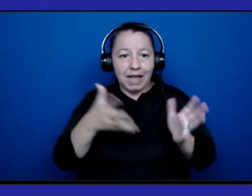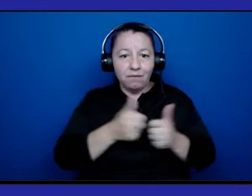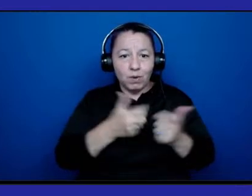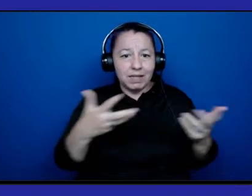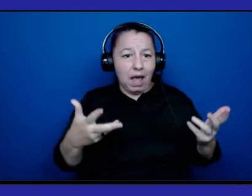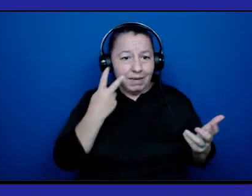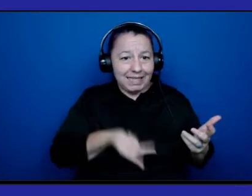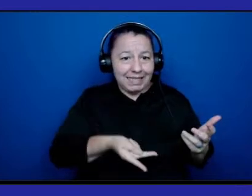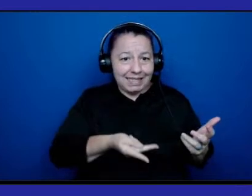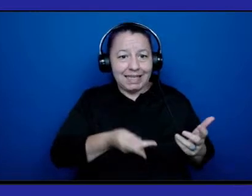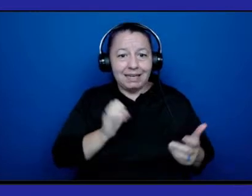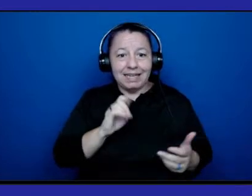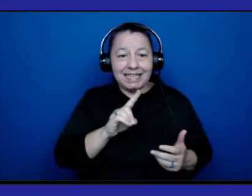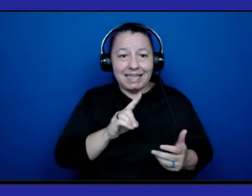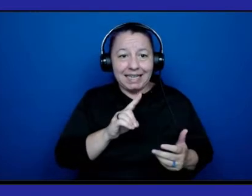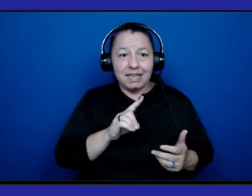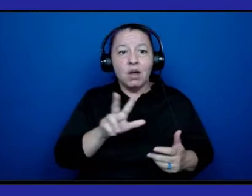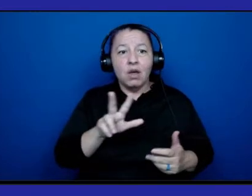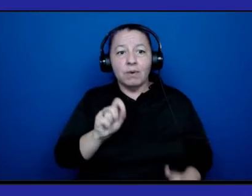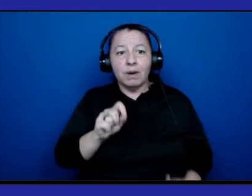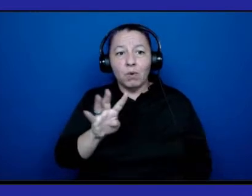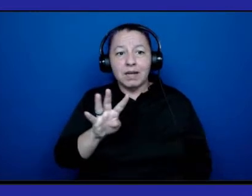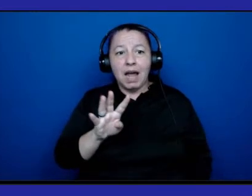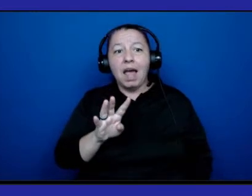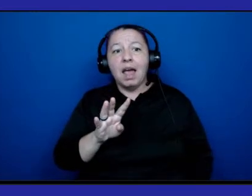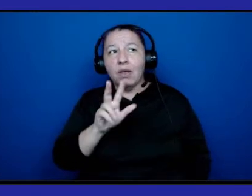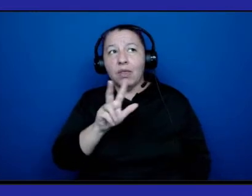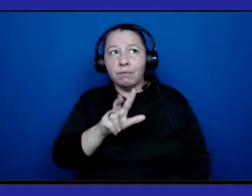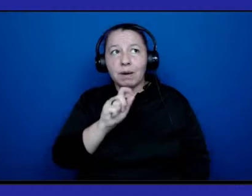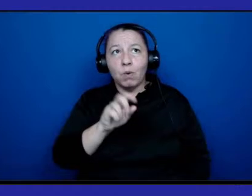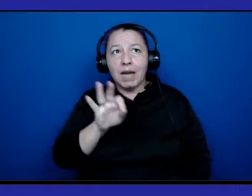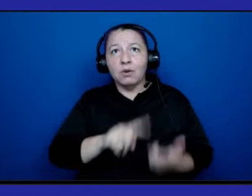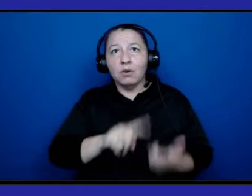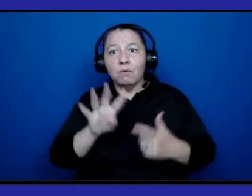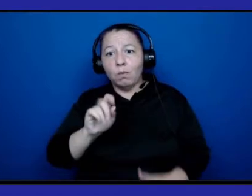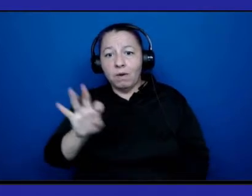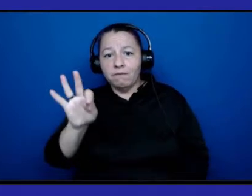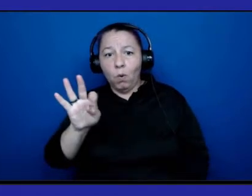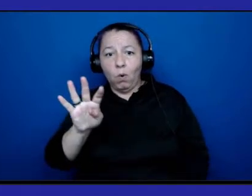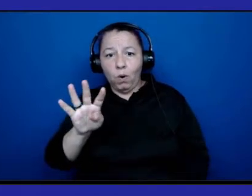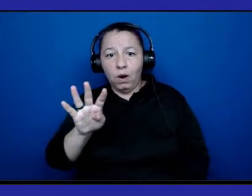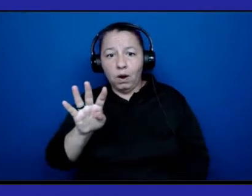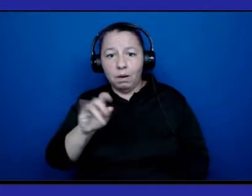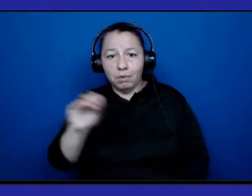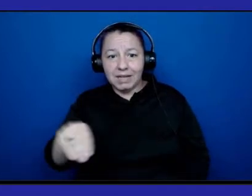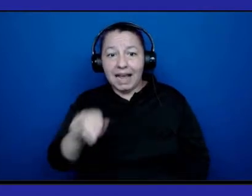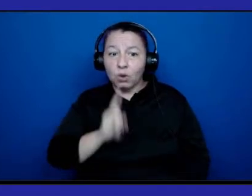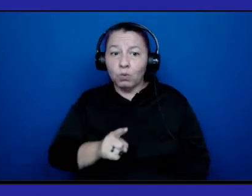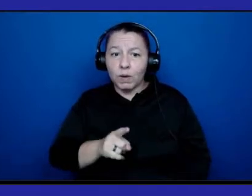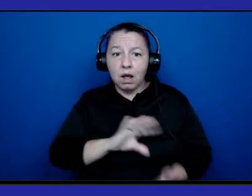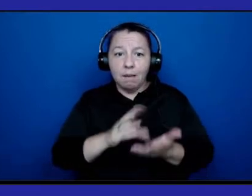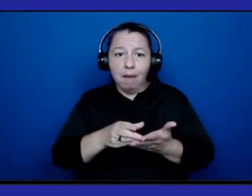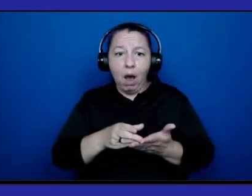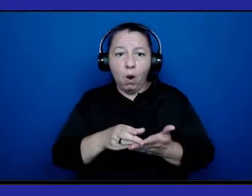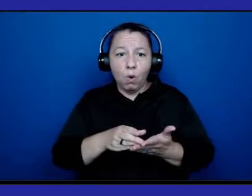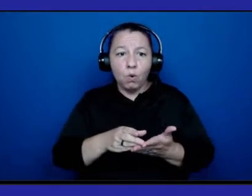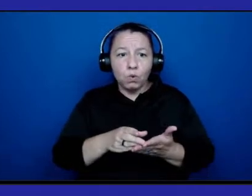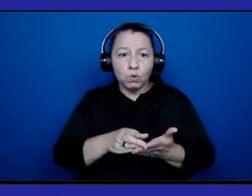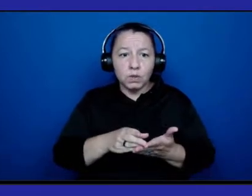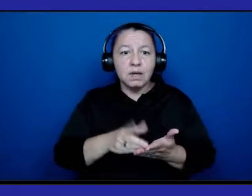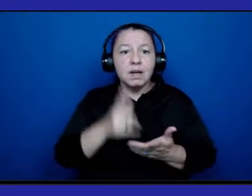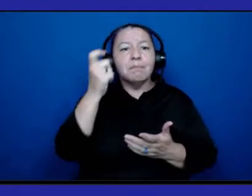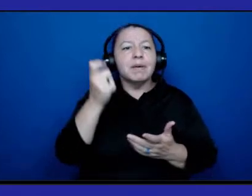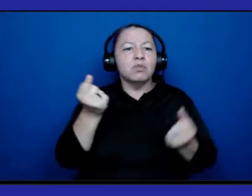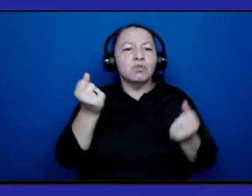from 3.9 to 4.4%, that is real. This is due to overcrowding of